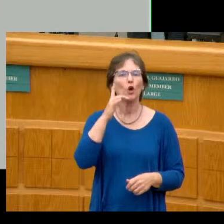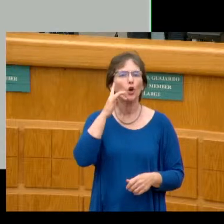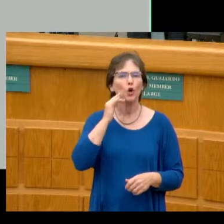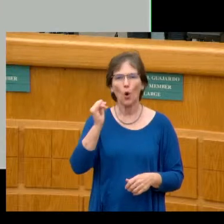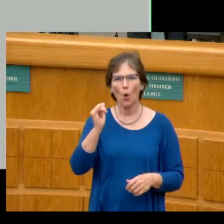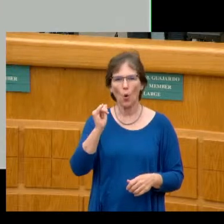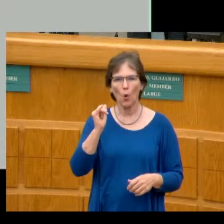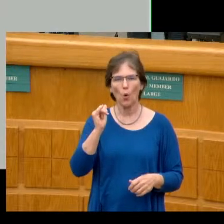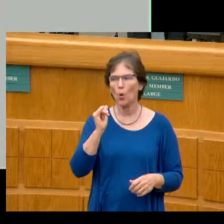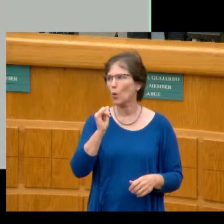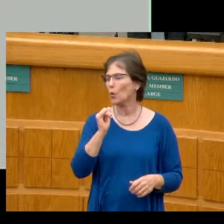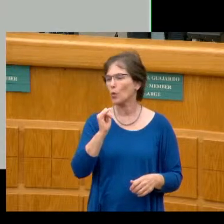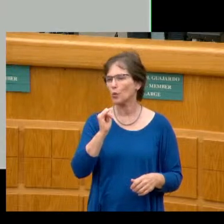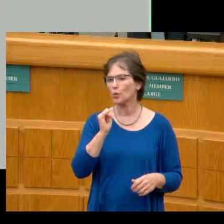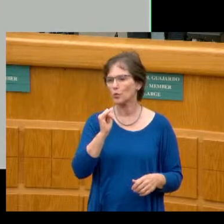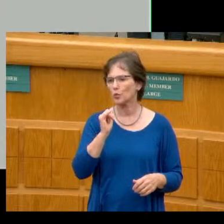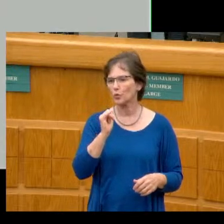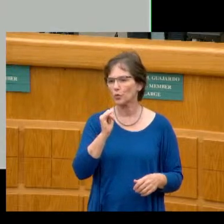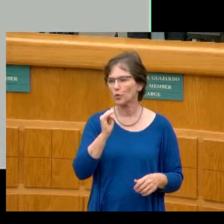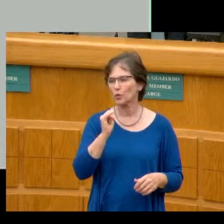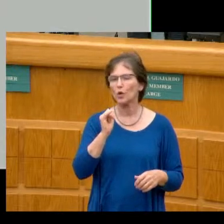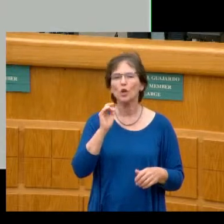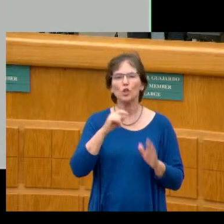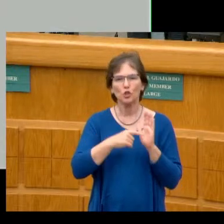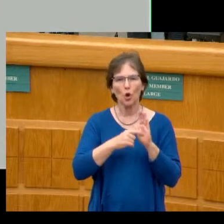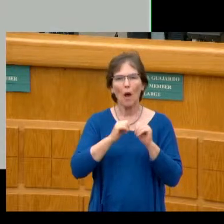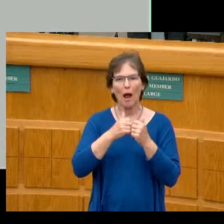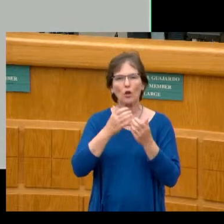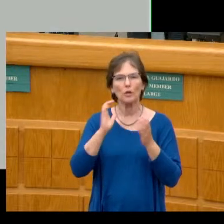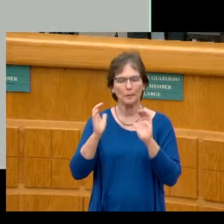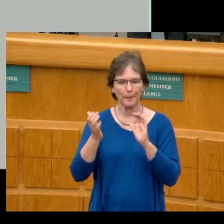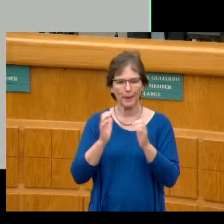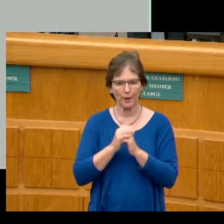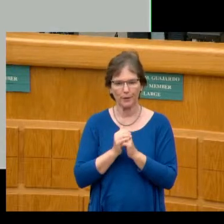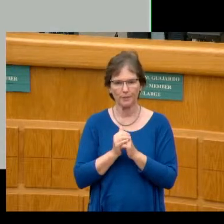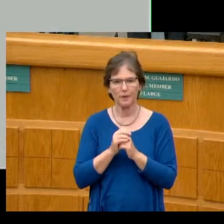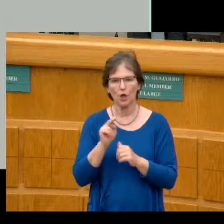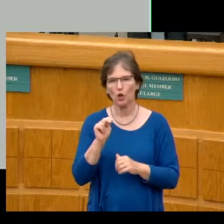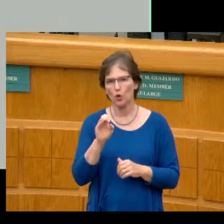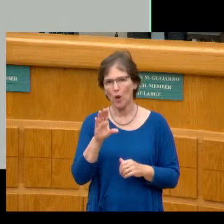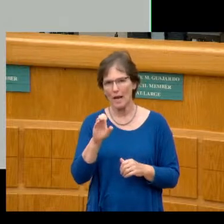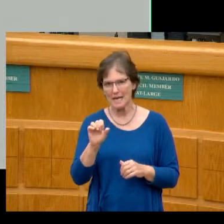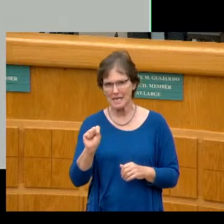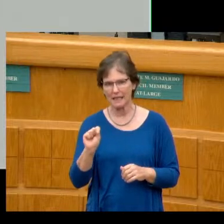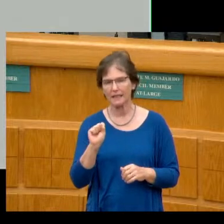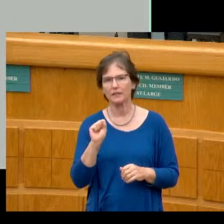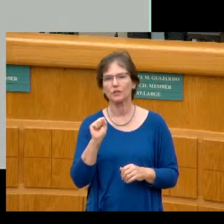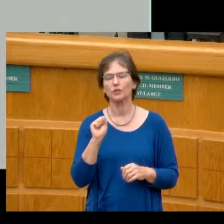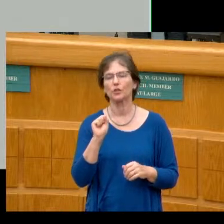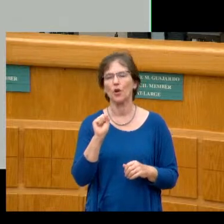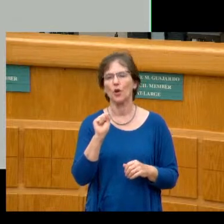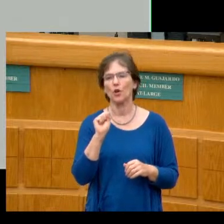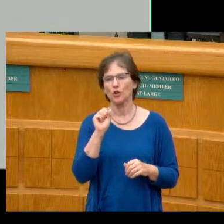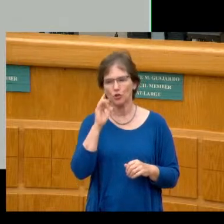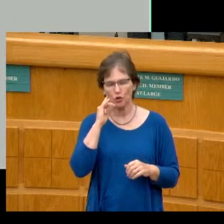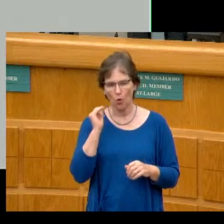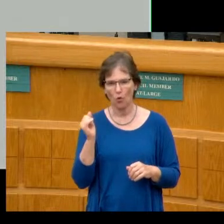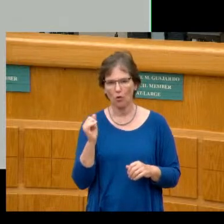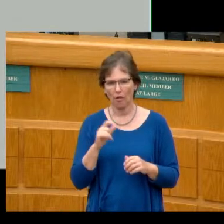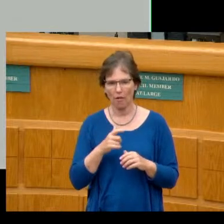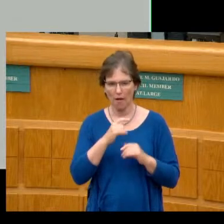of the graph and see that we're quite a bit higher than we were, say, back in May when things were pretty calm.